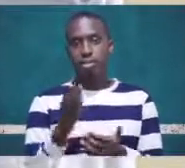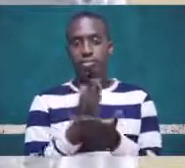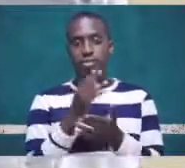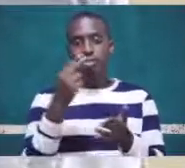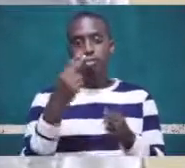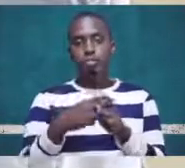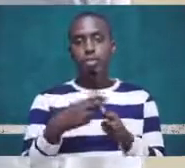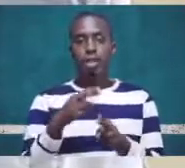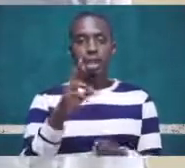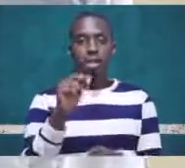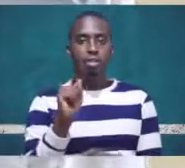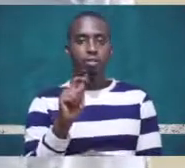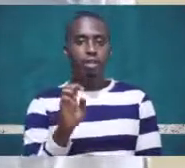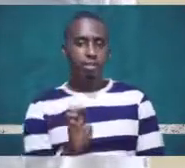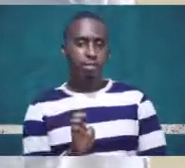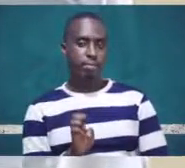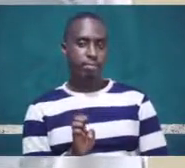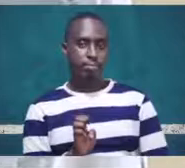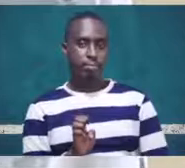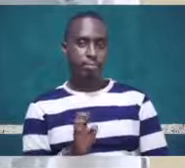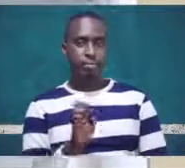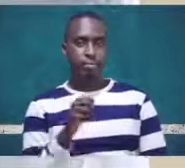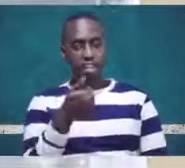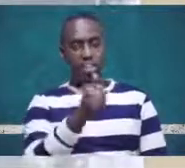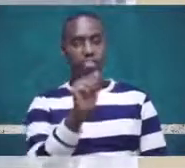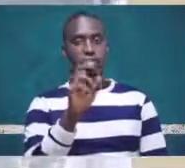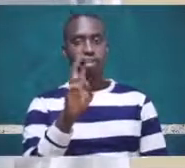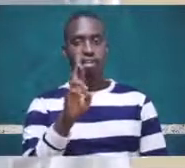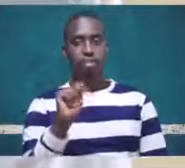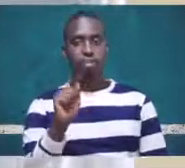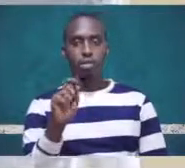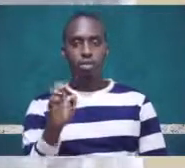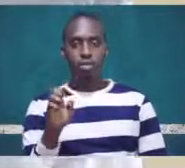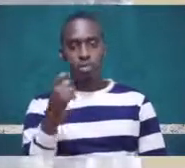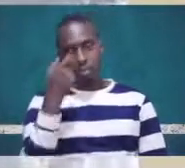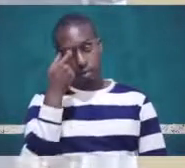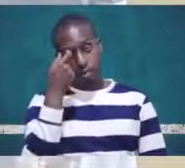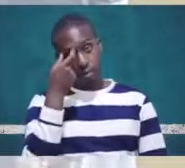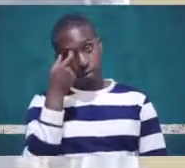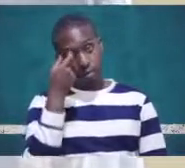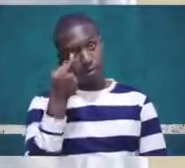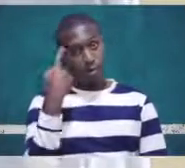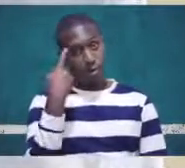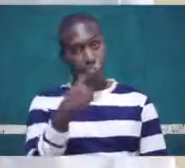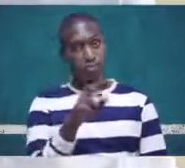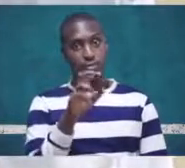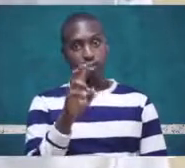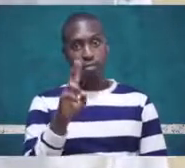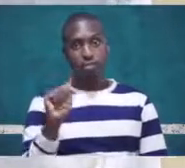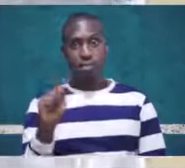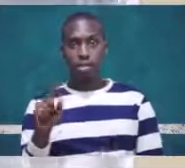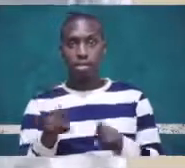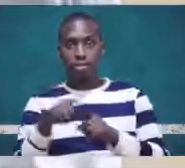the rate. It's the rate. It's rate of this. It's the rate of this VAT as a